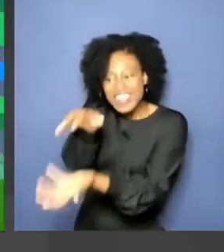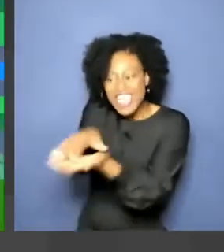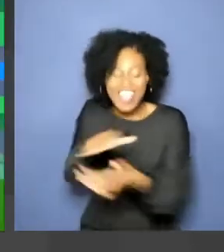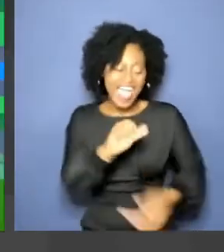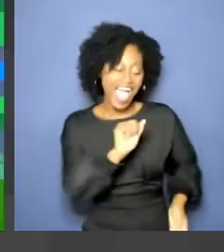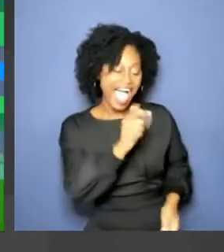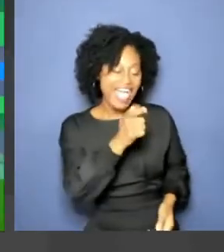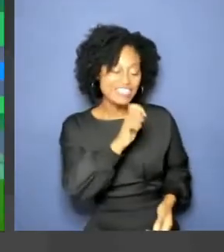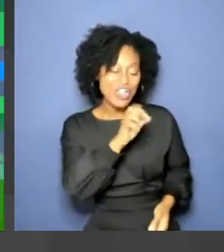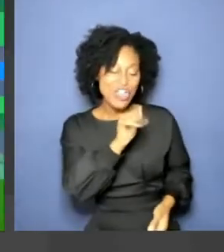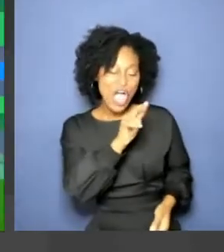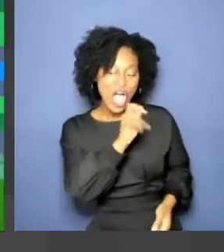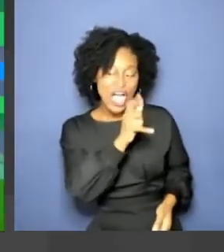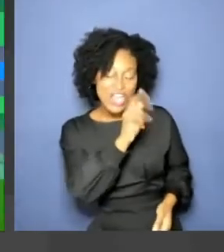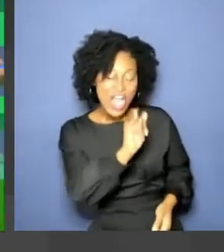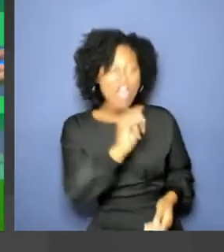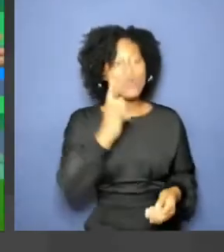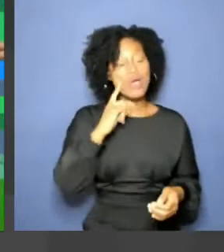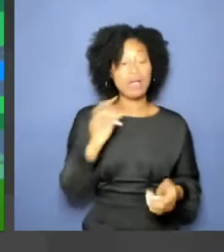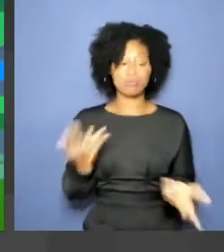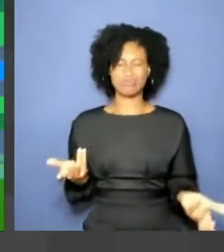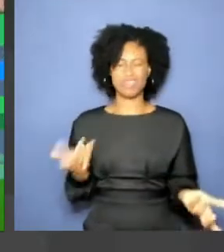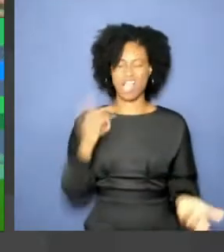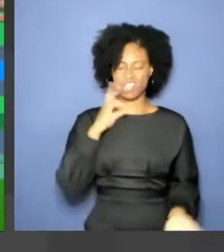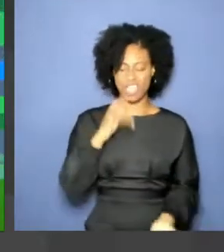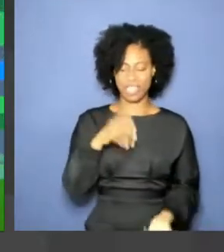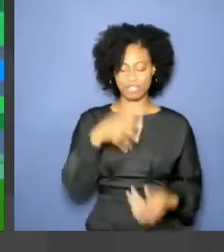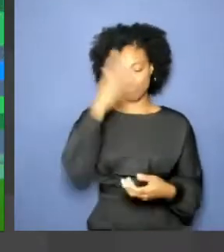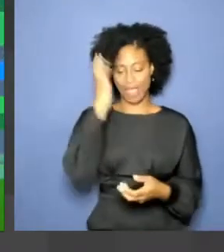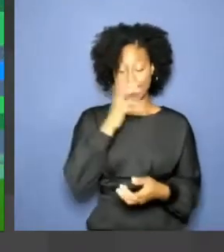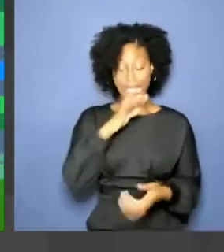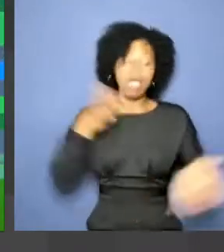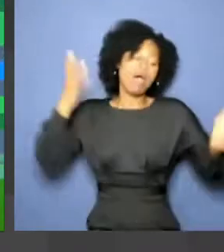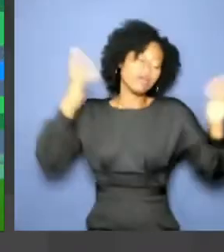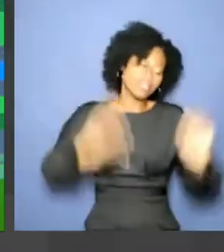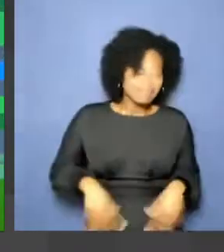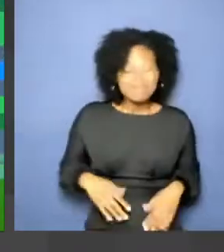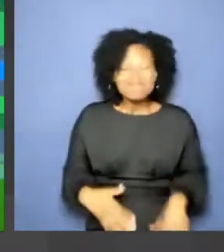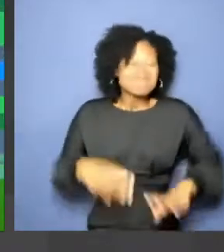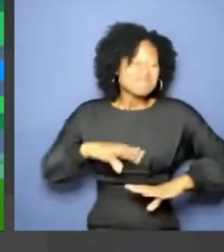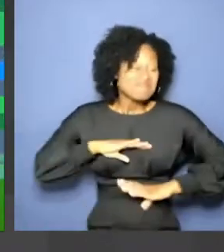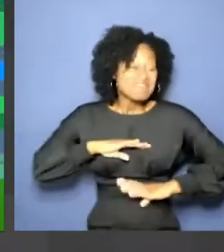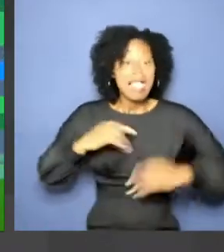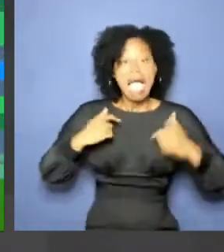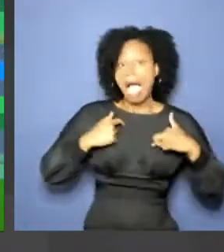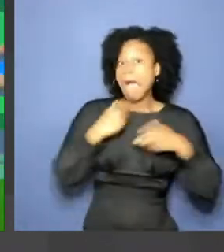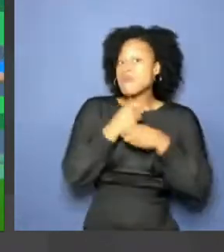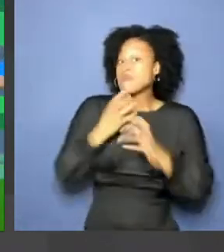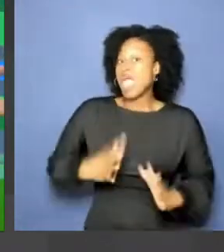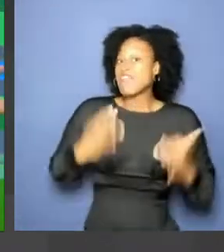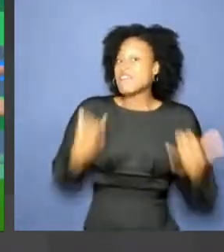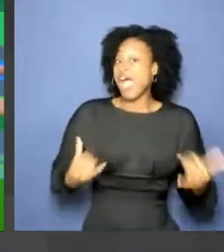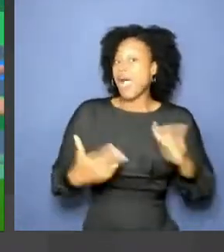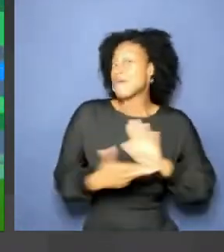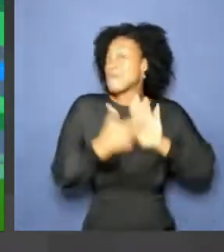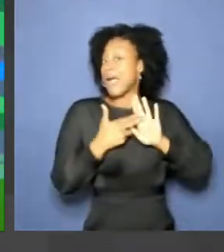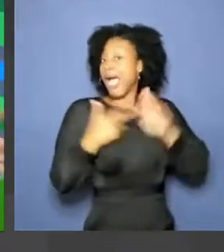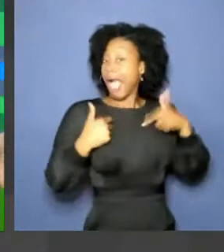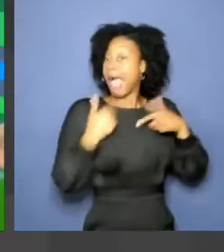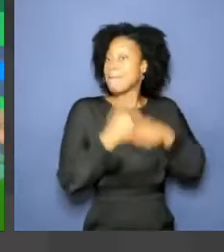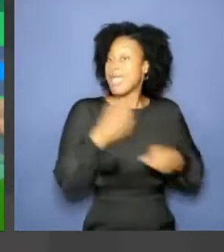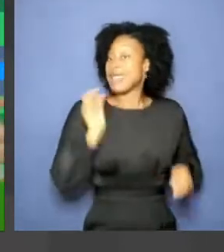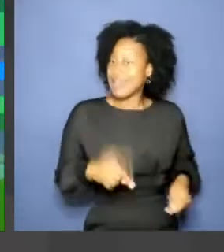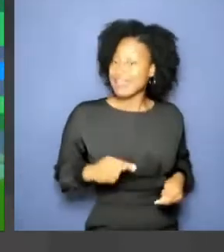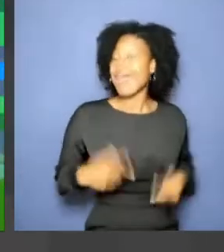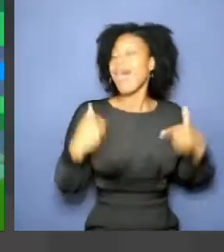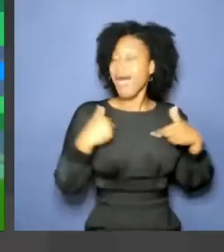together, but it does just look like a dragon. But I'm okay with that because I am a creator now based on your definition, because I made that and I